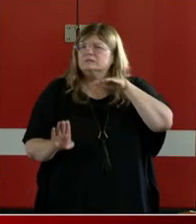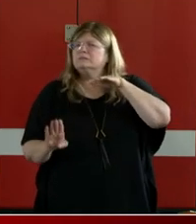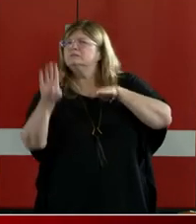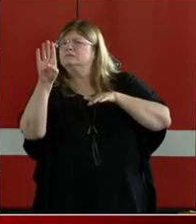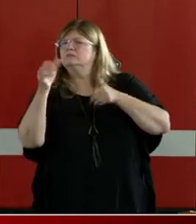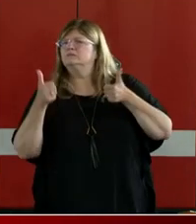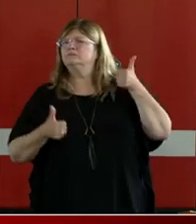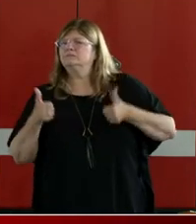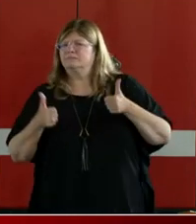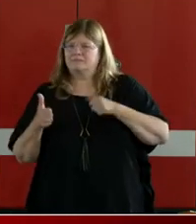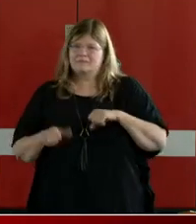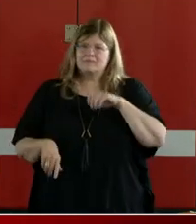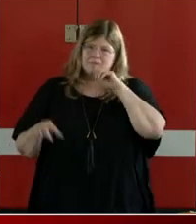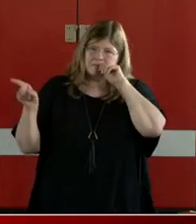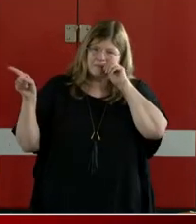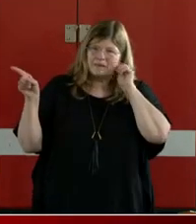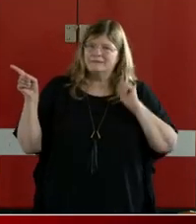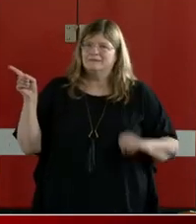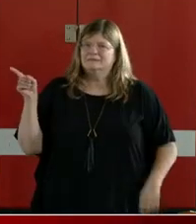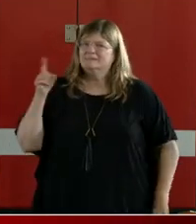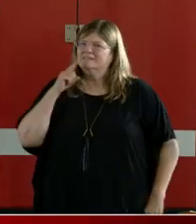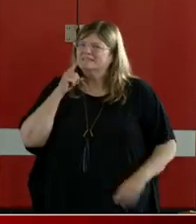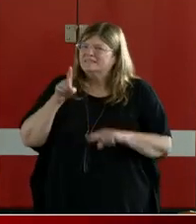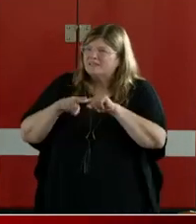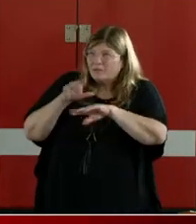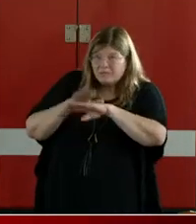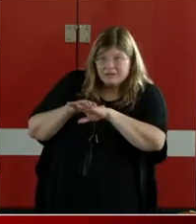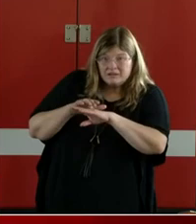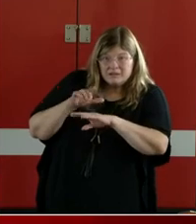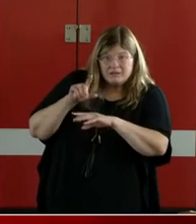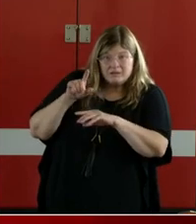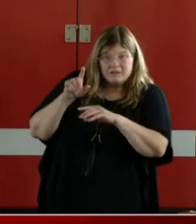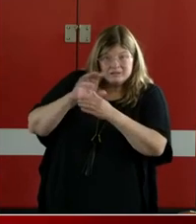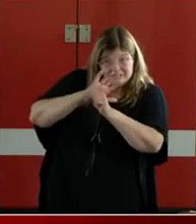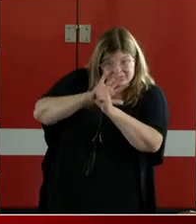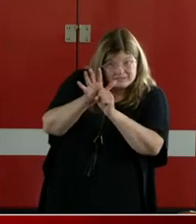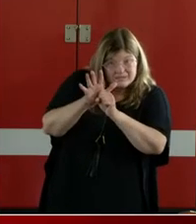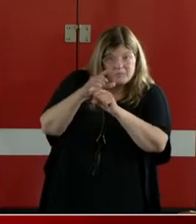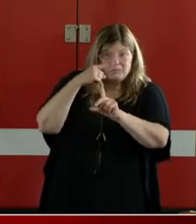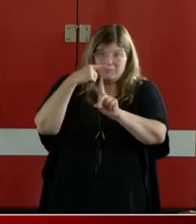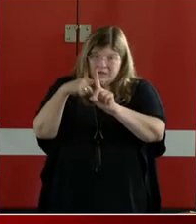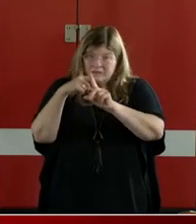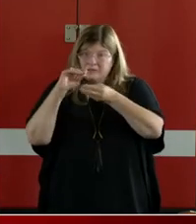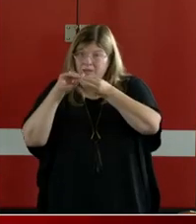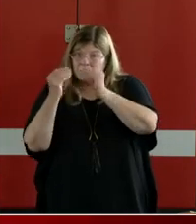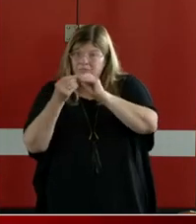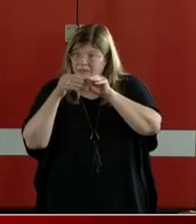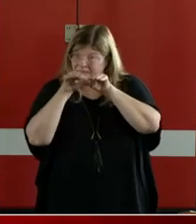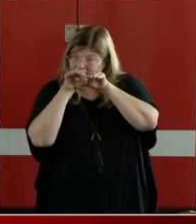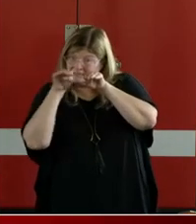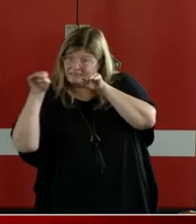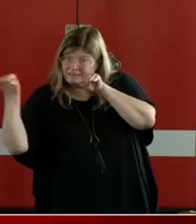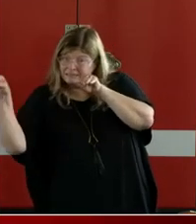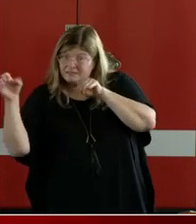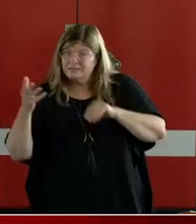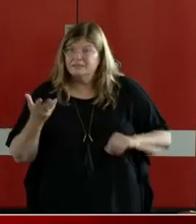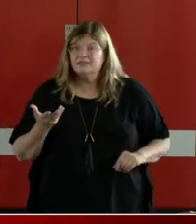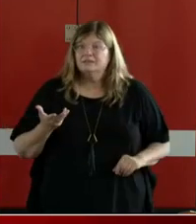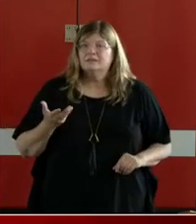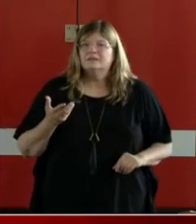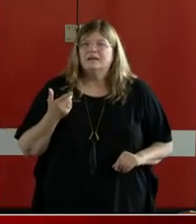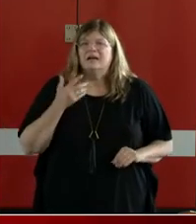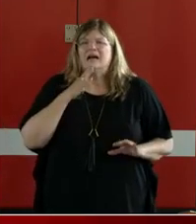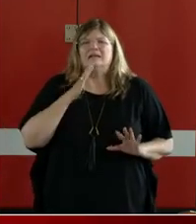Your question is about COVID and our numbers plateauing. Plateauing is not a good thing. We want to, especially